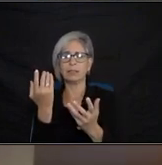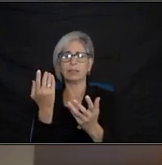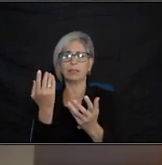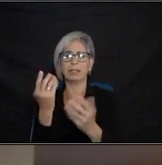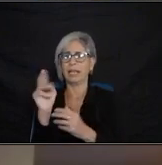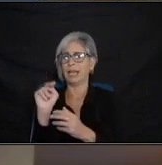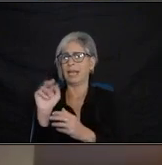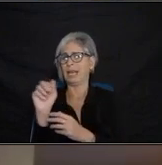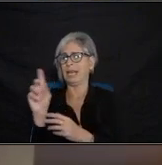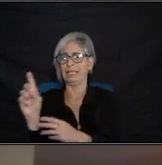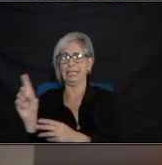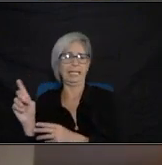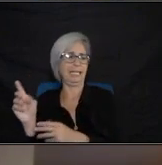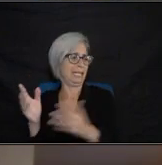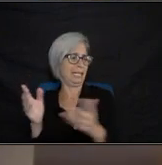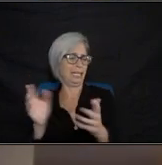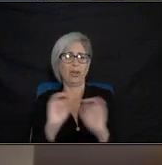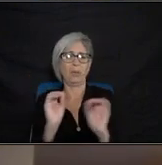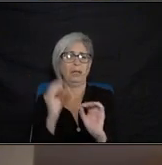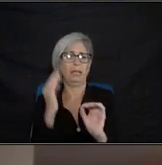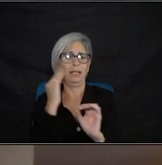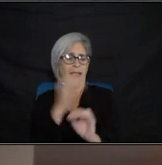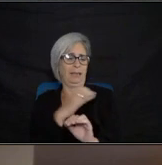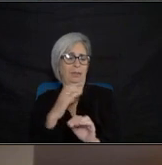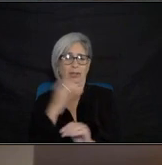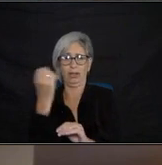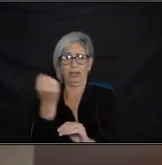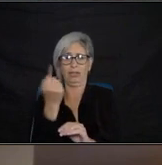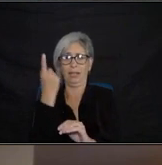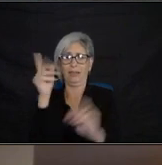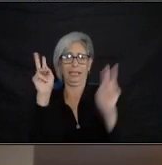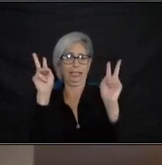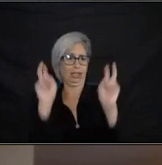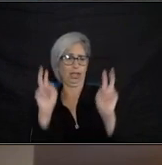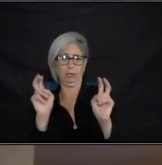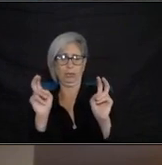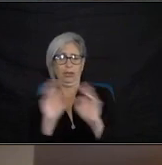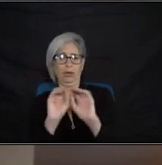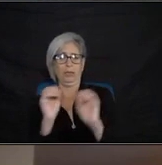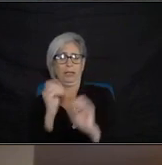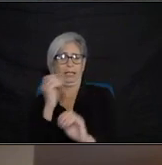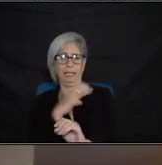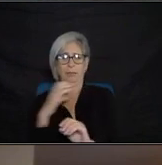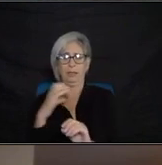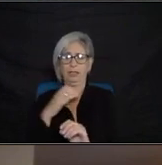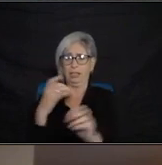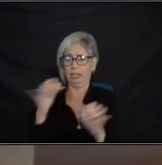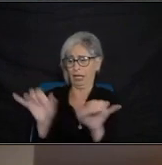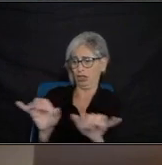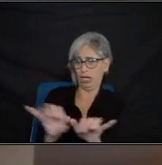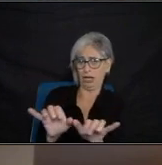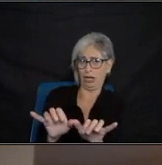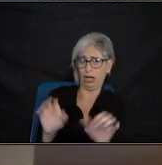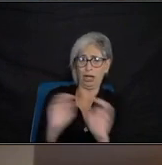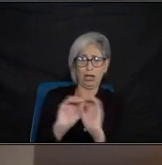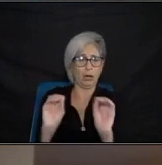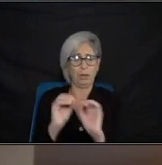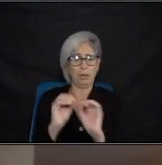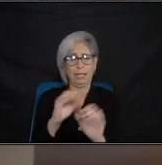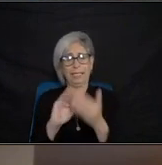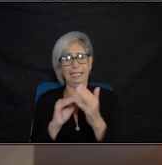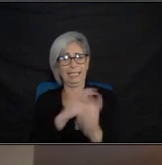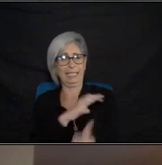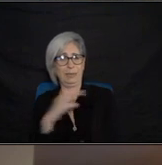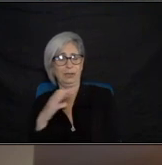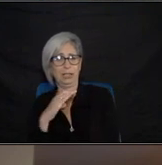NAVD. Nobody in the city commission understands these terms. Nobody in the city commission is an engineer, and nobody in the city commission